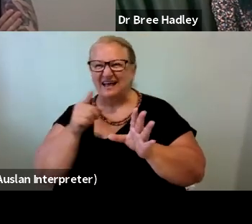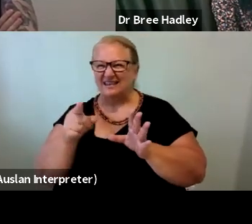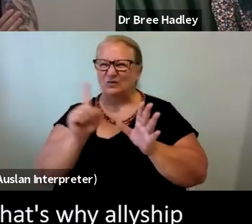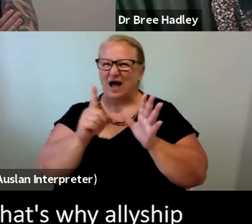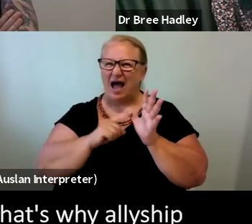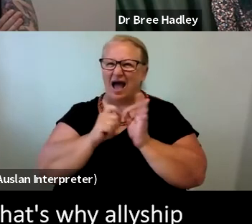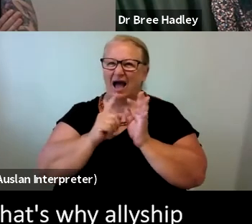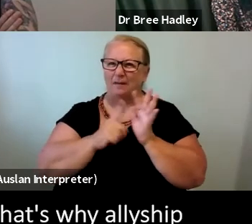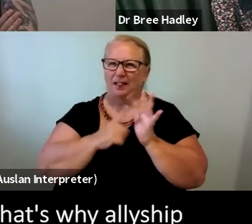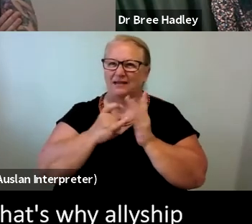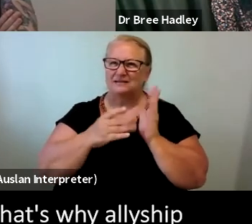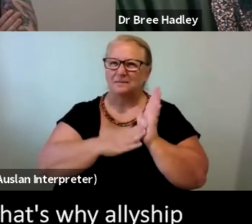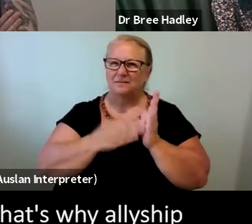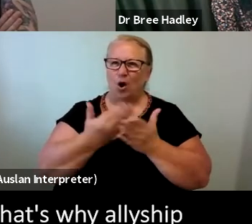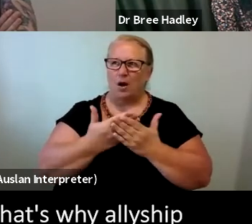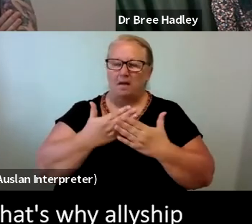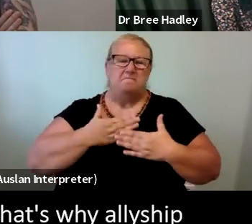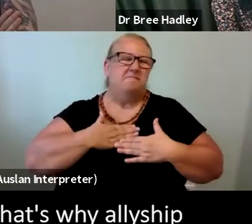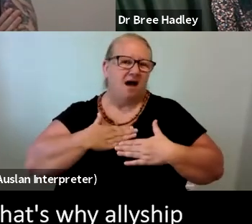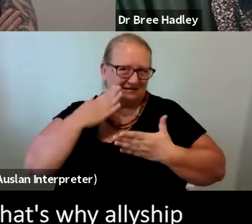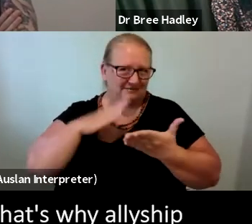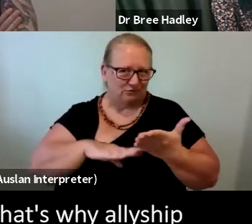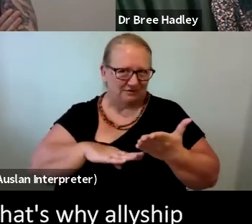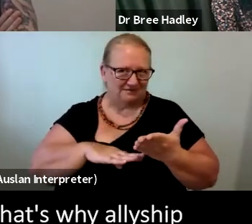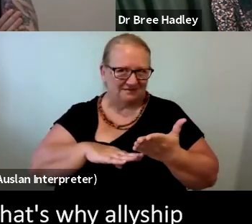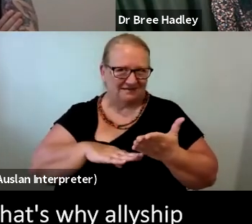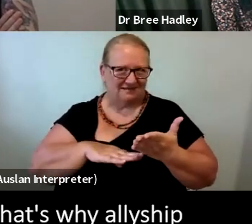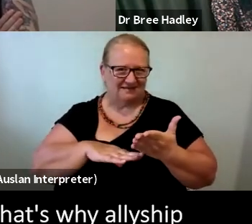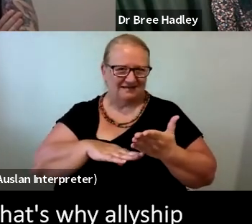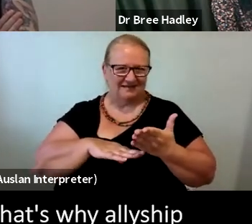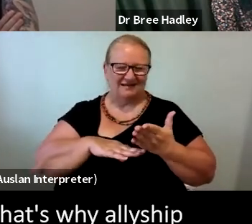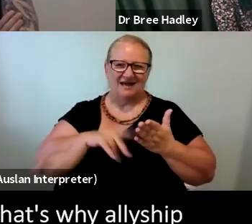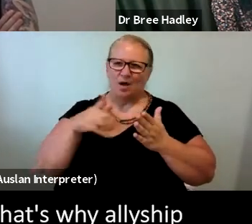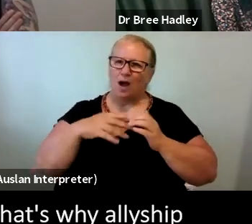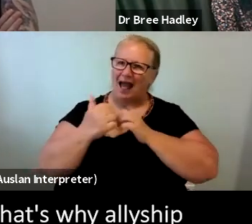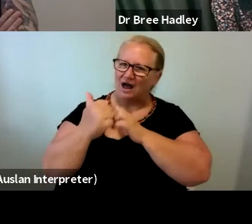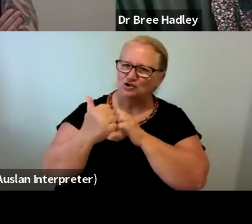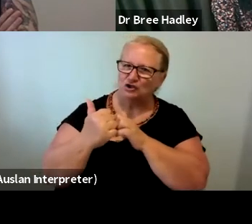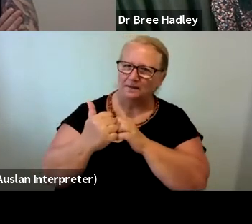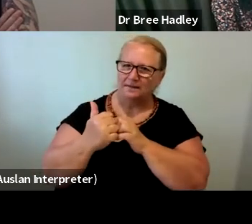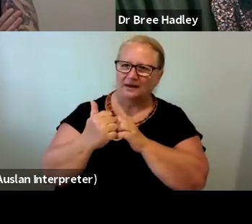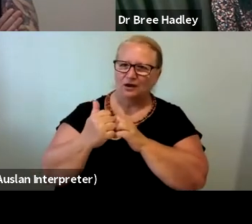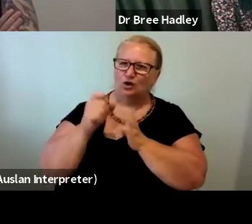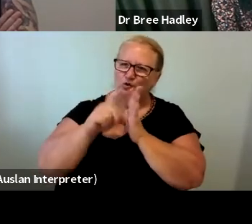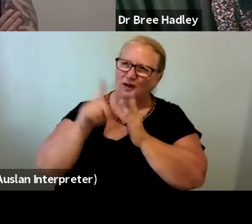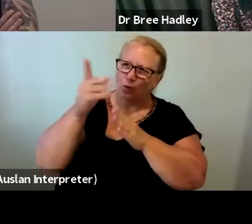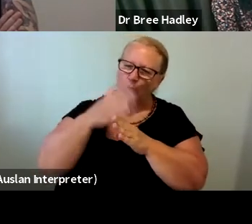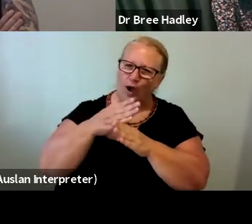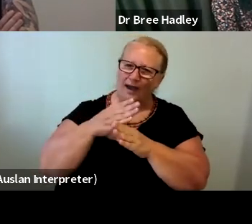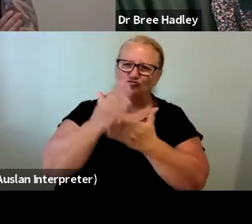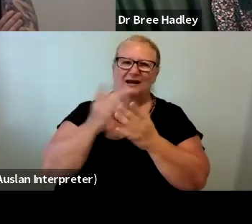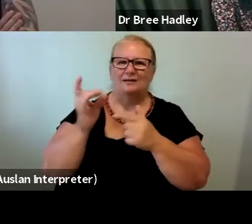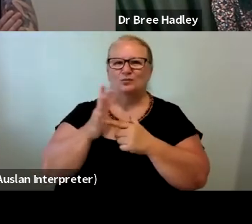ableism on my experience. So that's why allyship and doing the work is so important. End